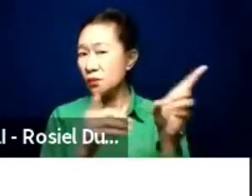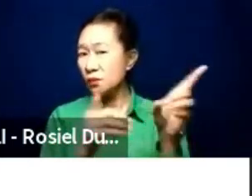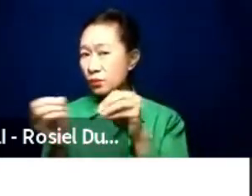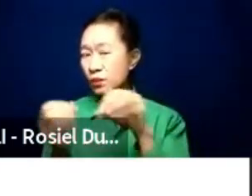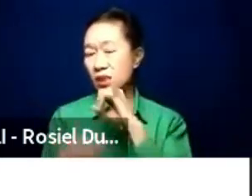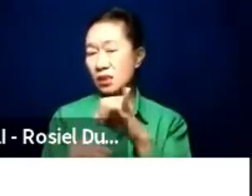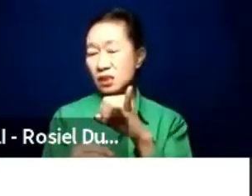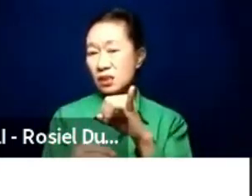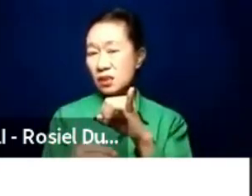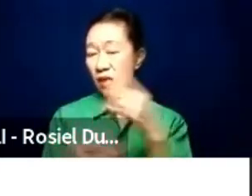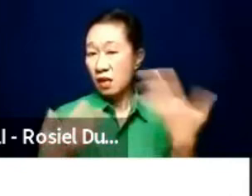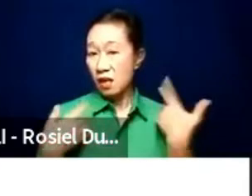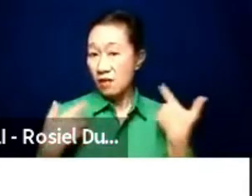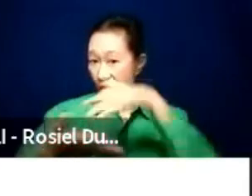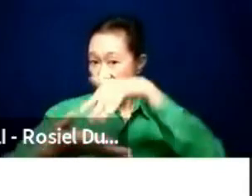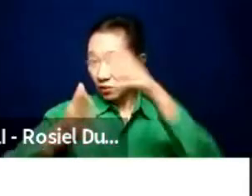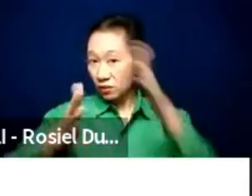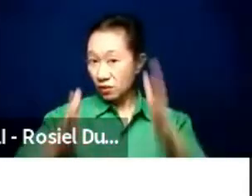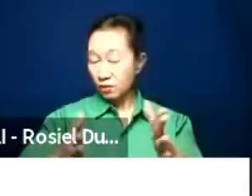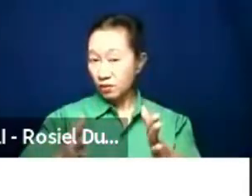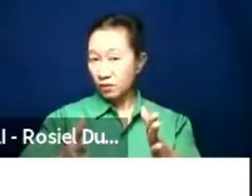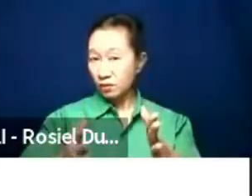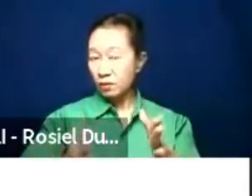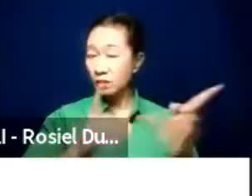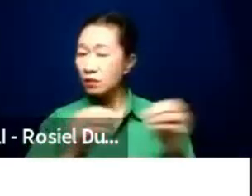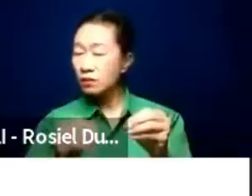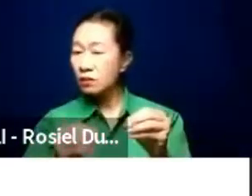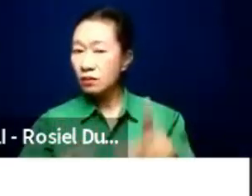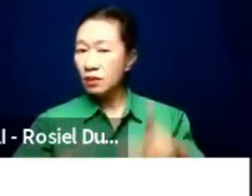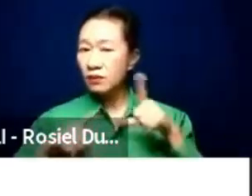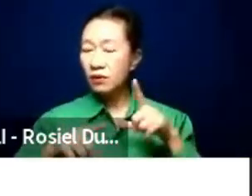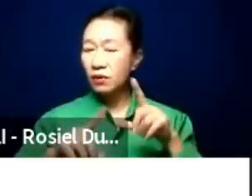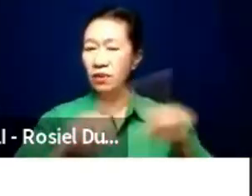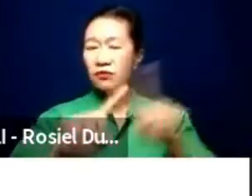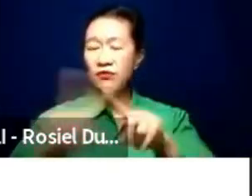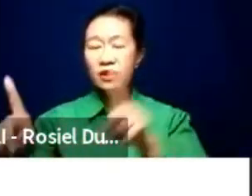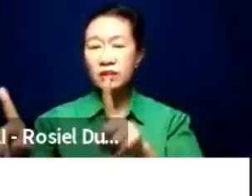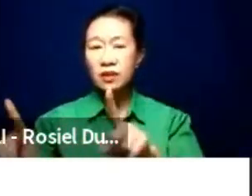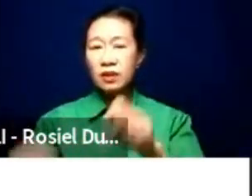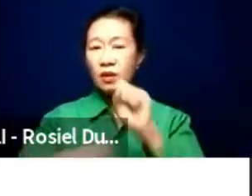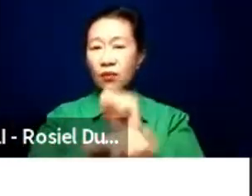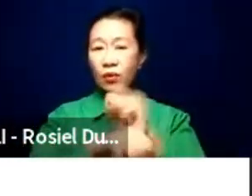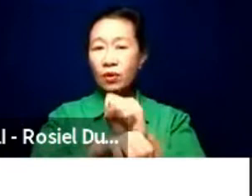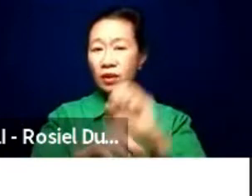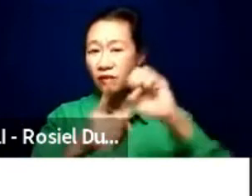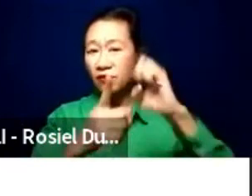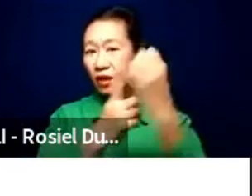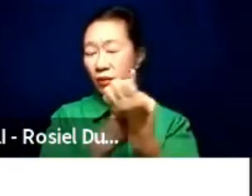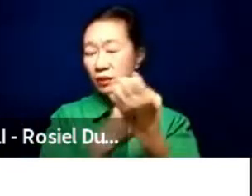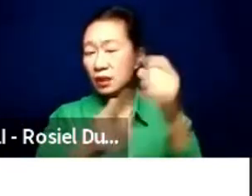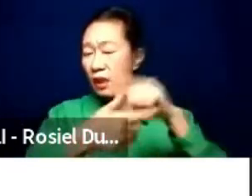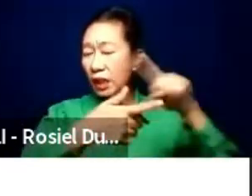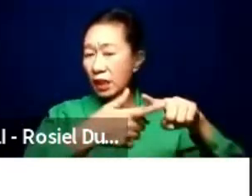um, have our students undergo all these different work environments. Tapos,